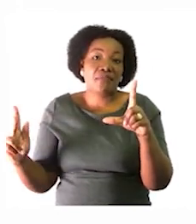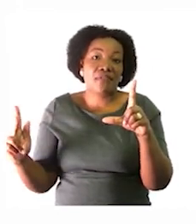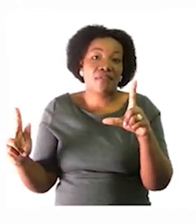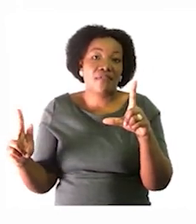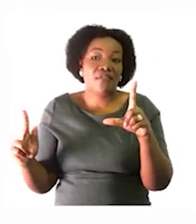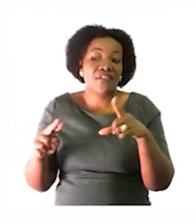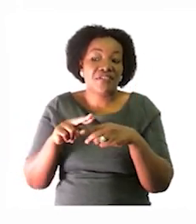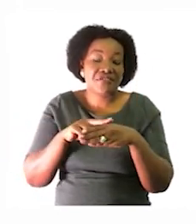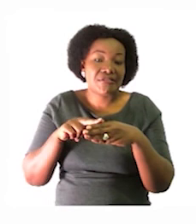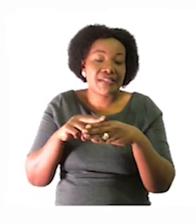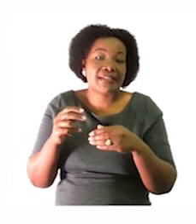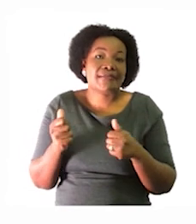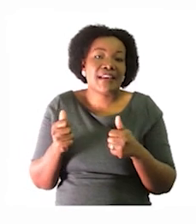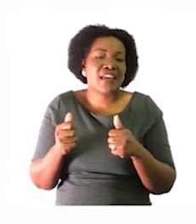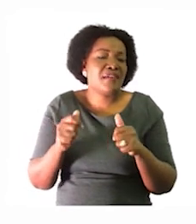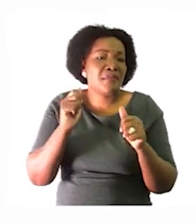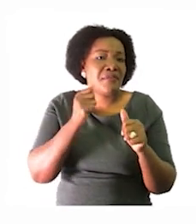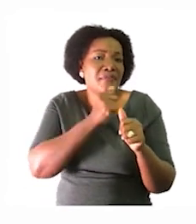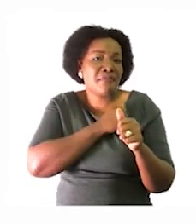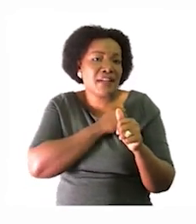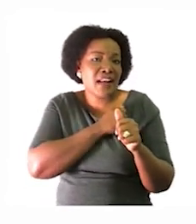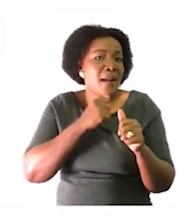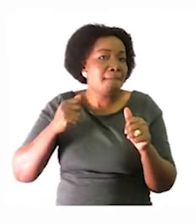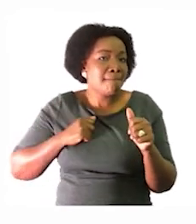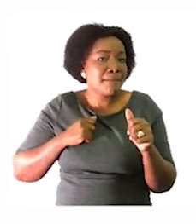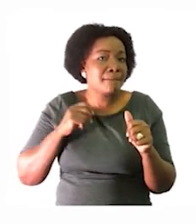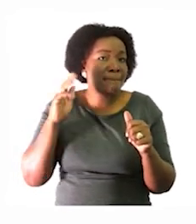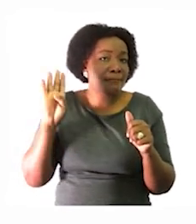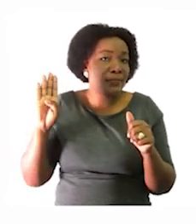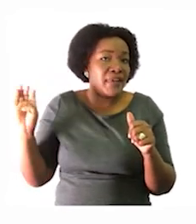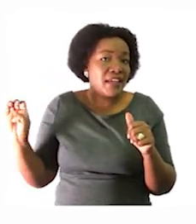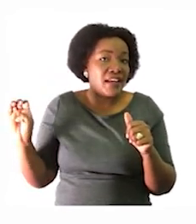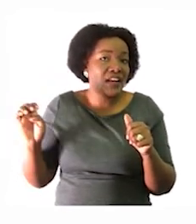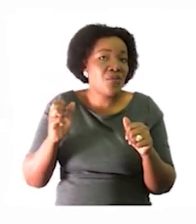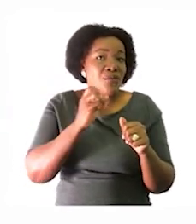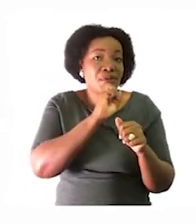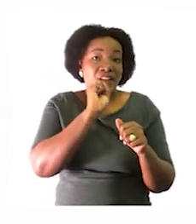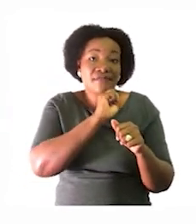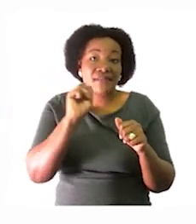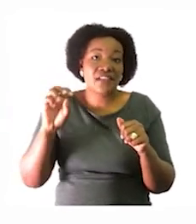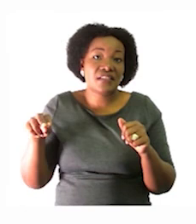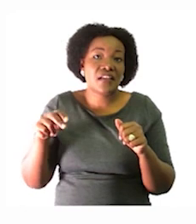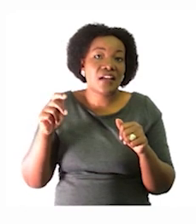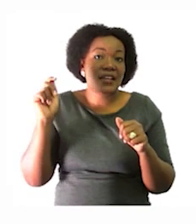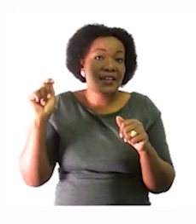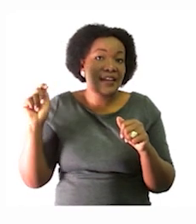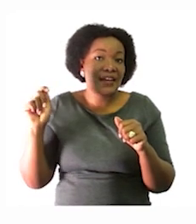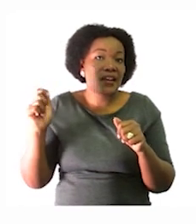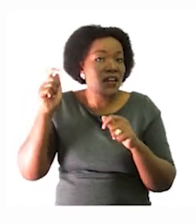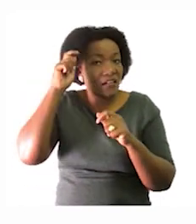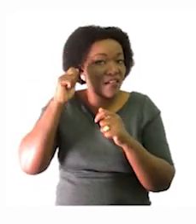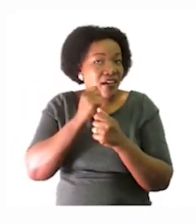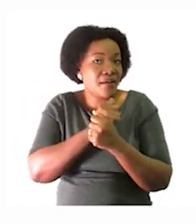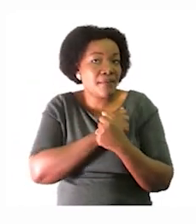the money. We have Dad, Mom, Ben, Susan, Ted, Grandpa,